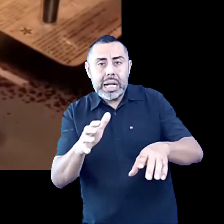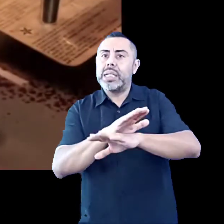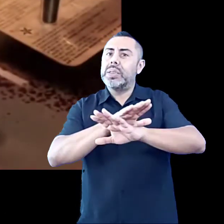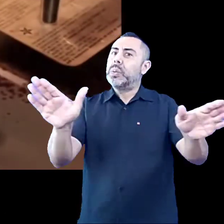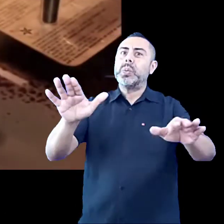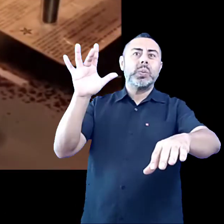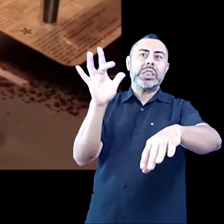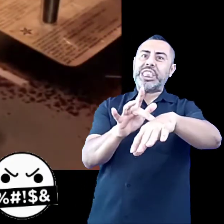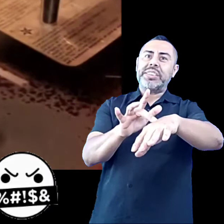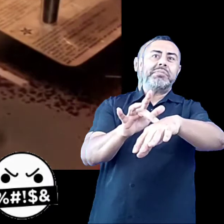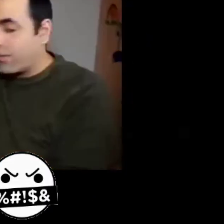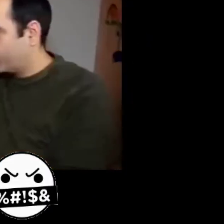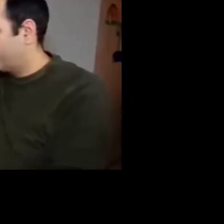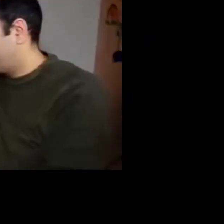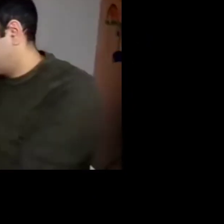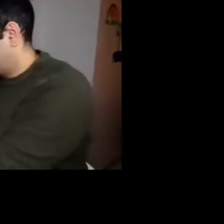Don't touch hot stuff.